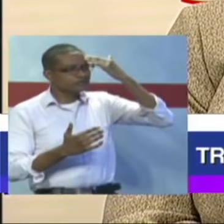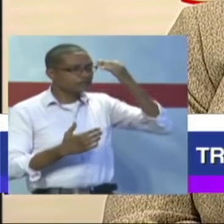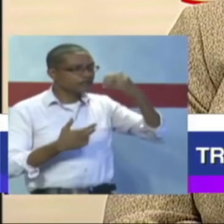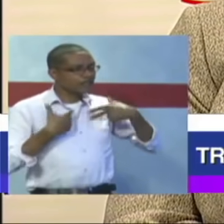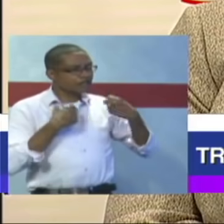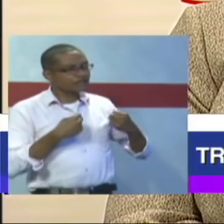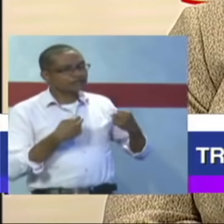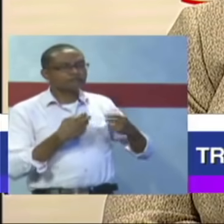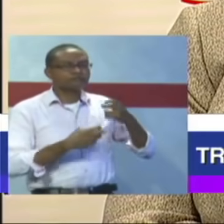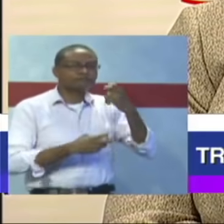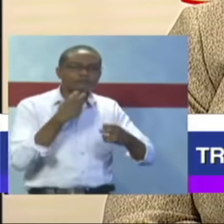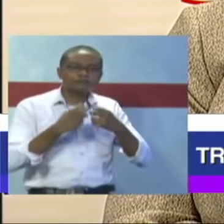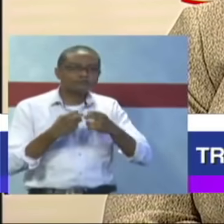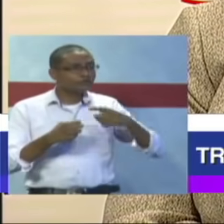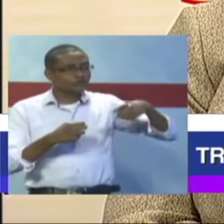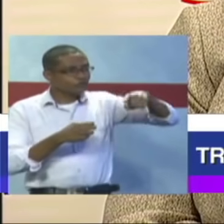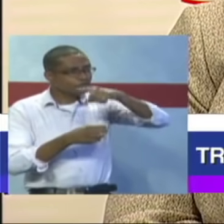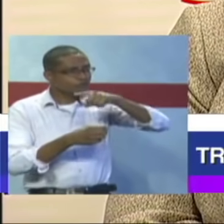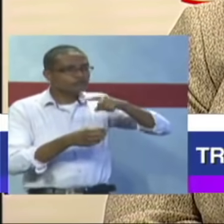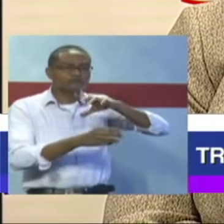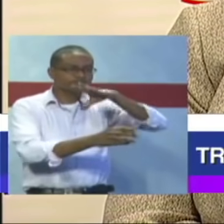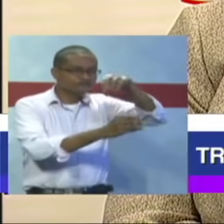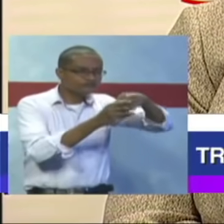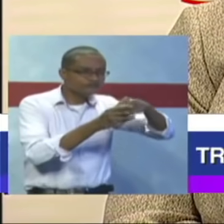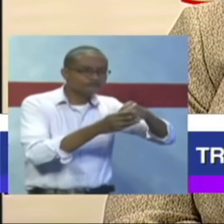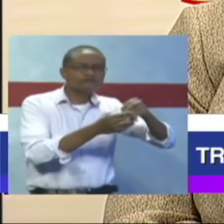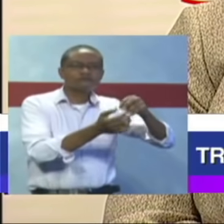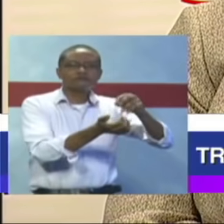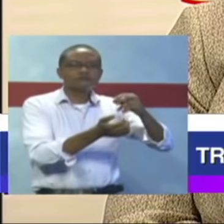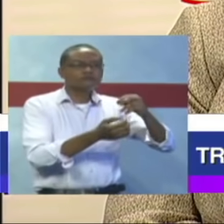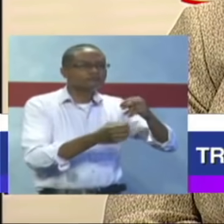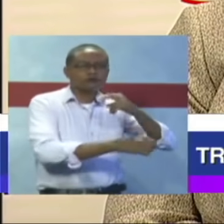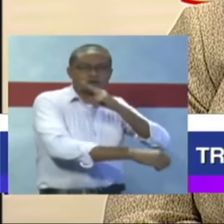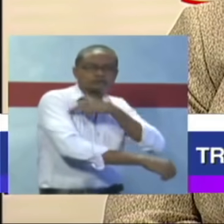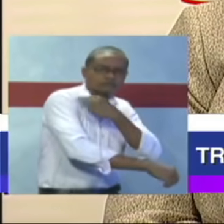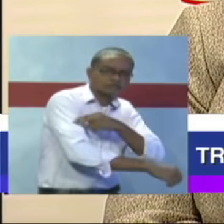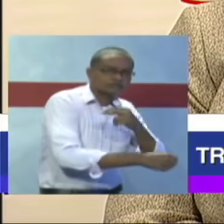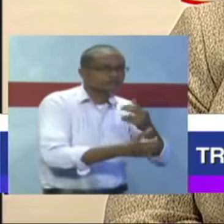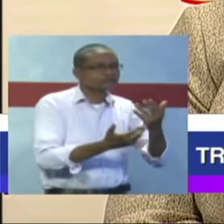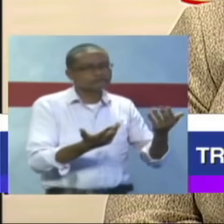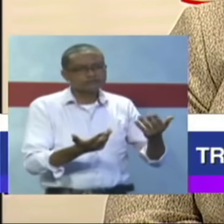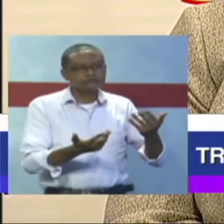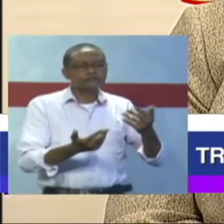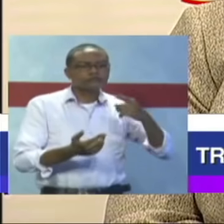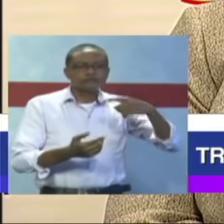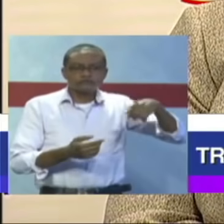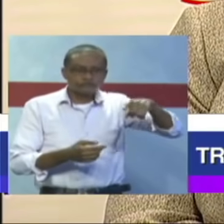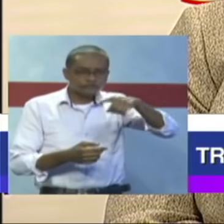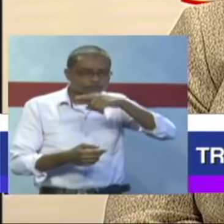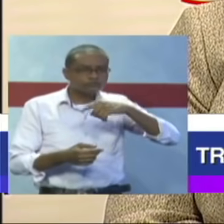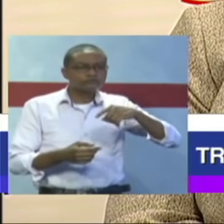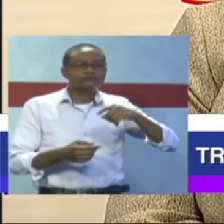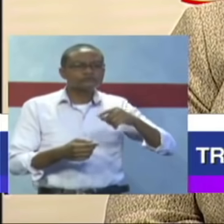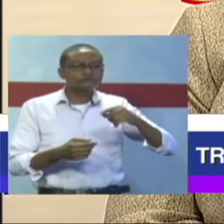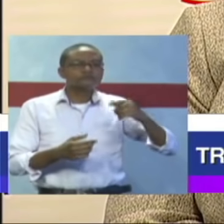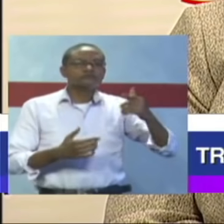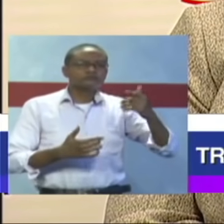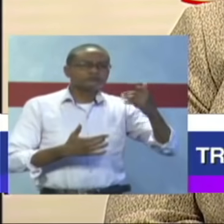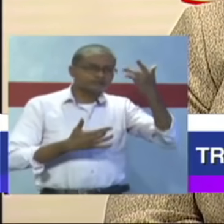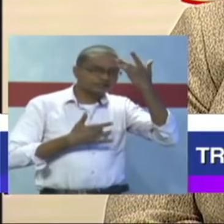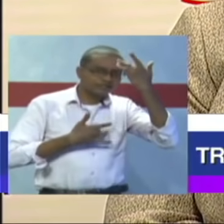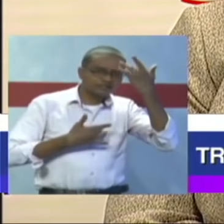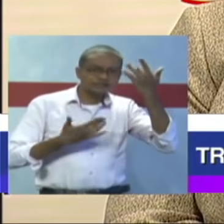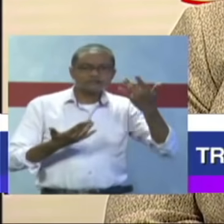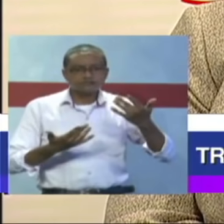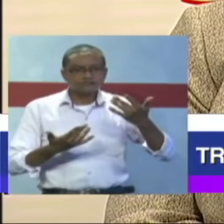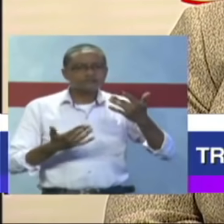workers, frontline workers, students, persons living alone, and persons with pre-existing mental health